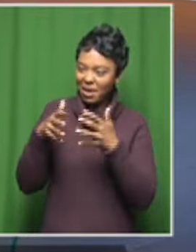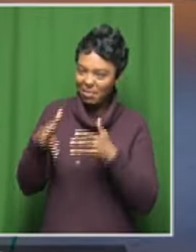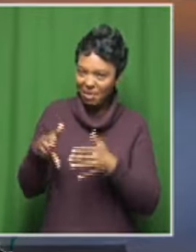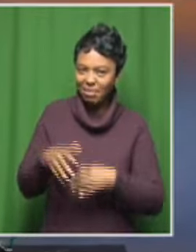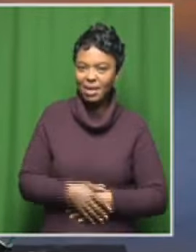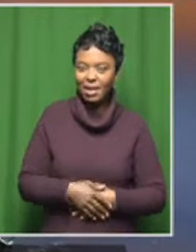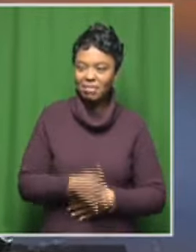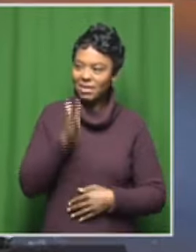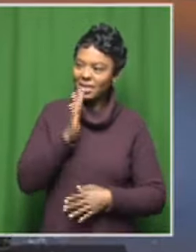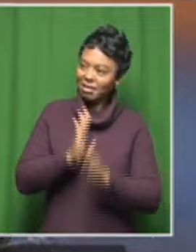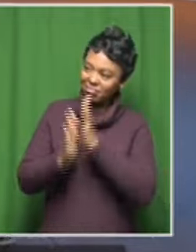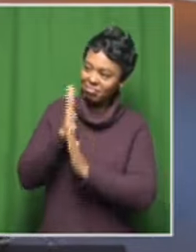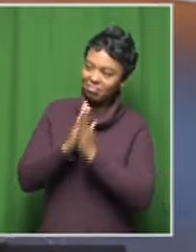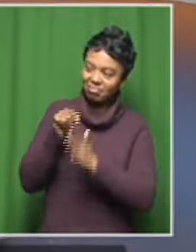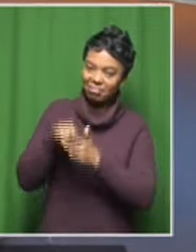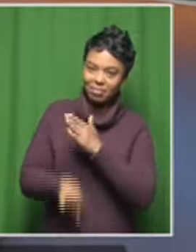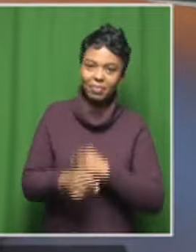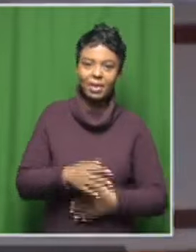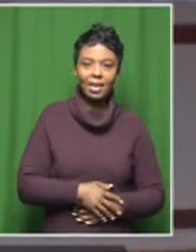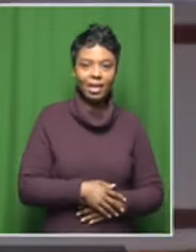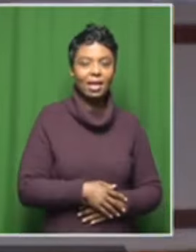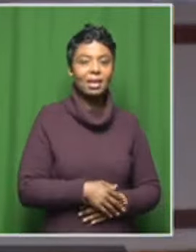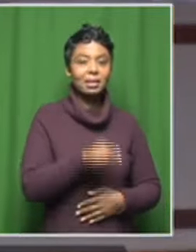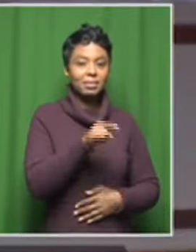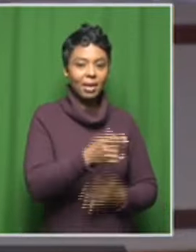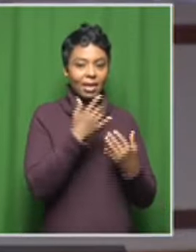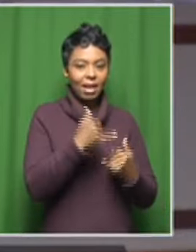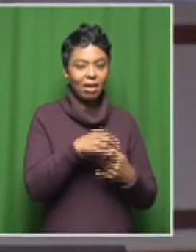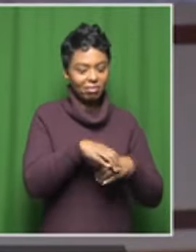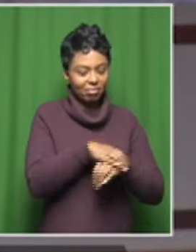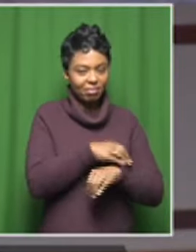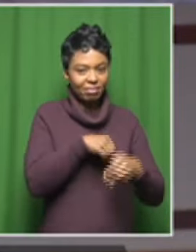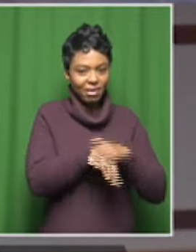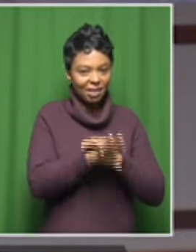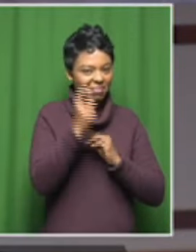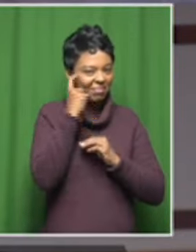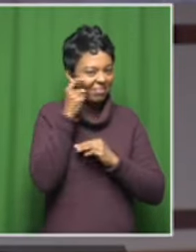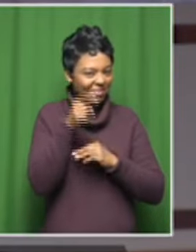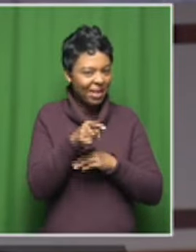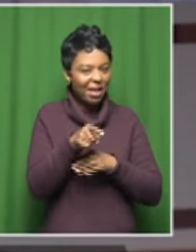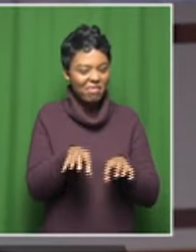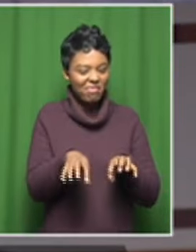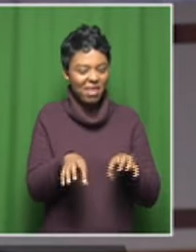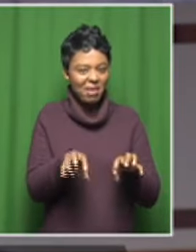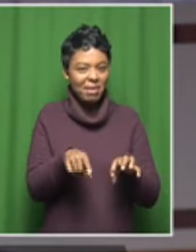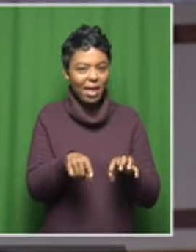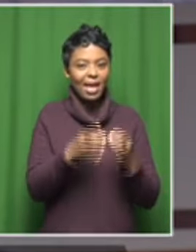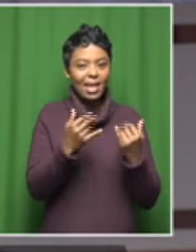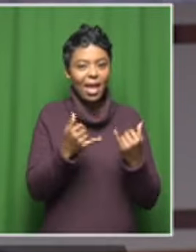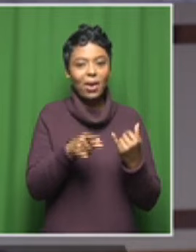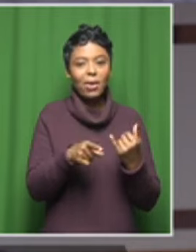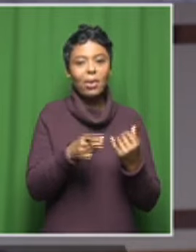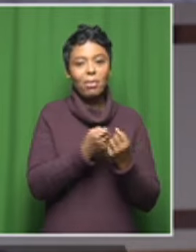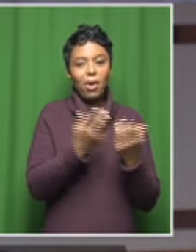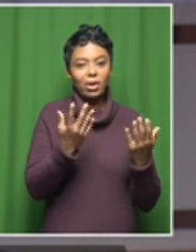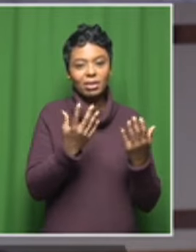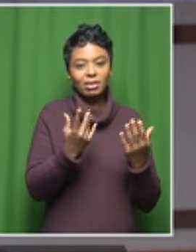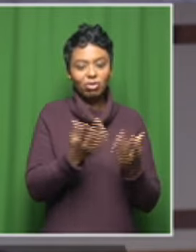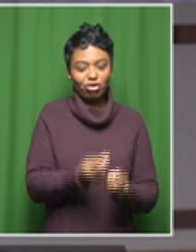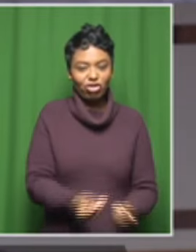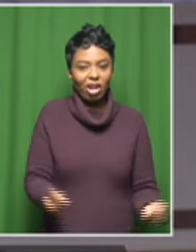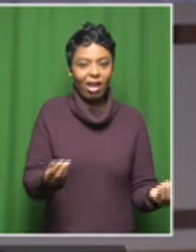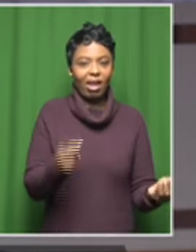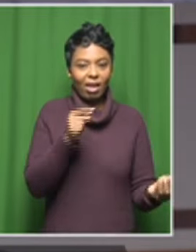Day, you know, it's all about finding a way to show our dreamers that we support them. Yeah. Because our children will spend months,